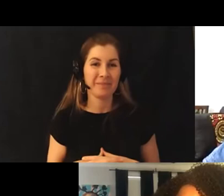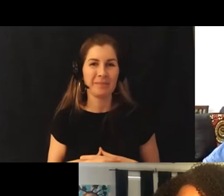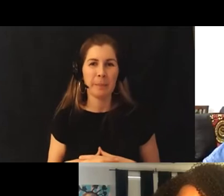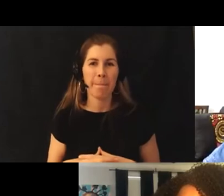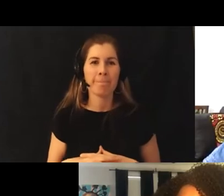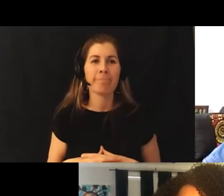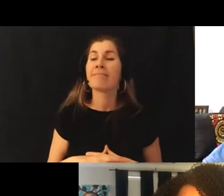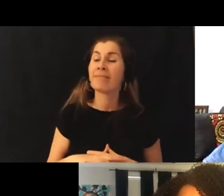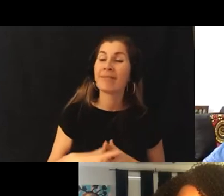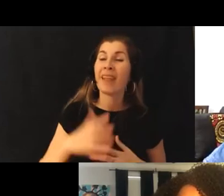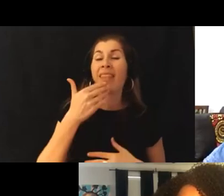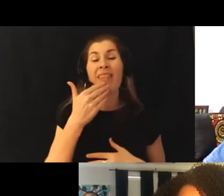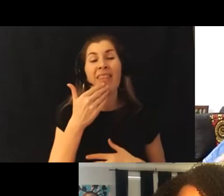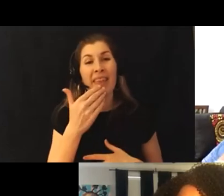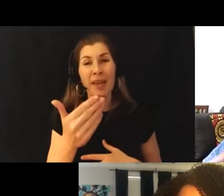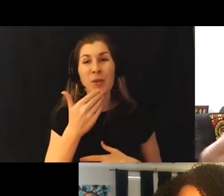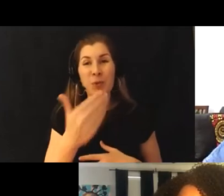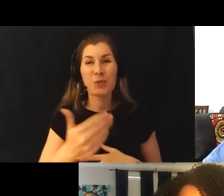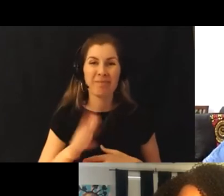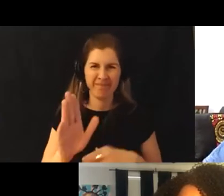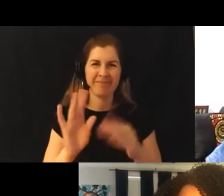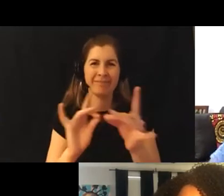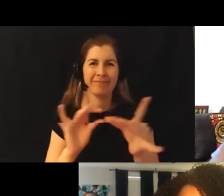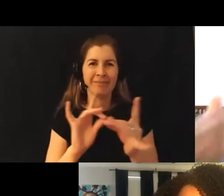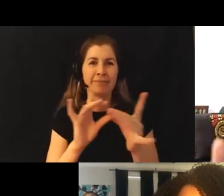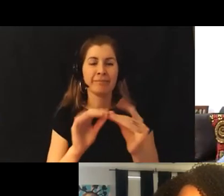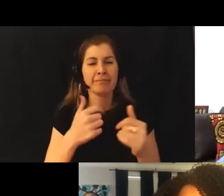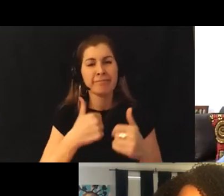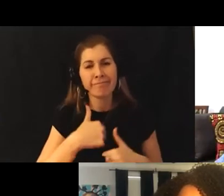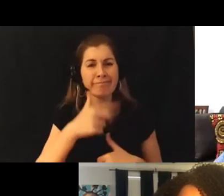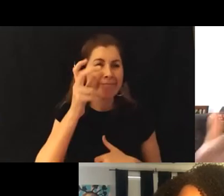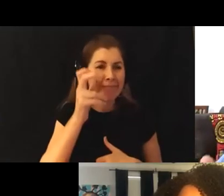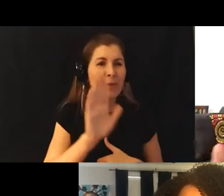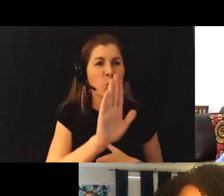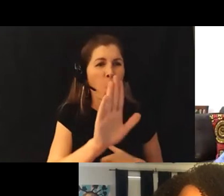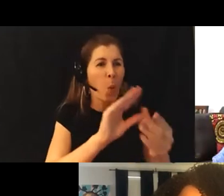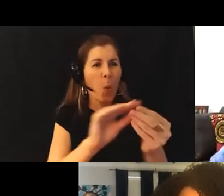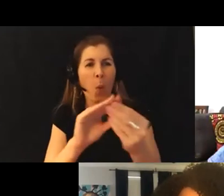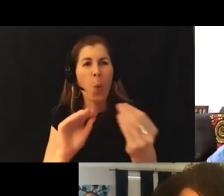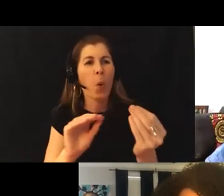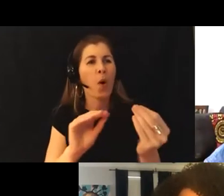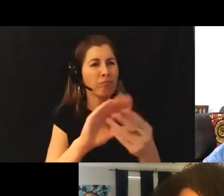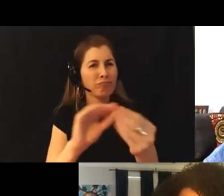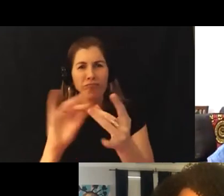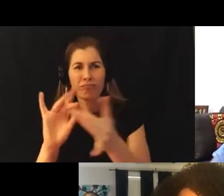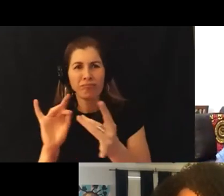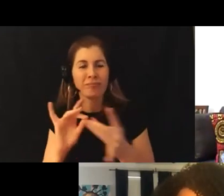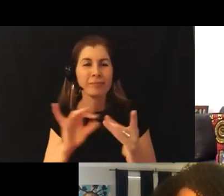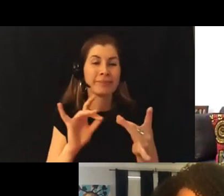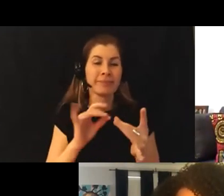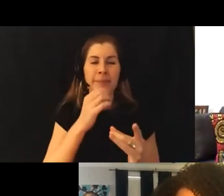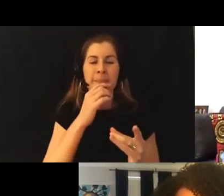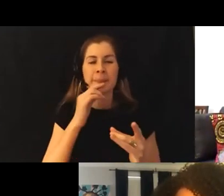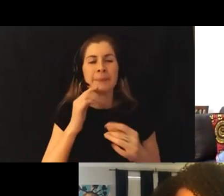Thank you for that. And I think from listening to all of your feedback about that question, some of the things